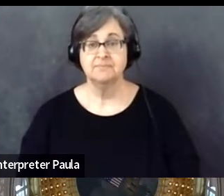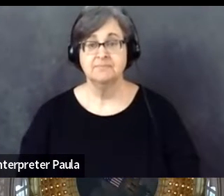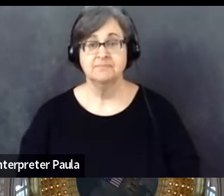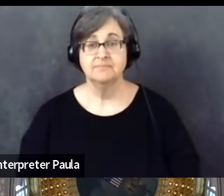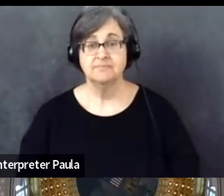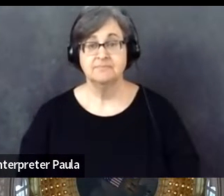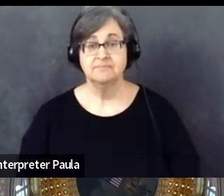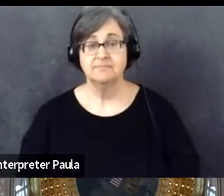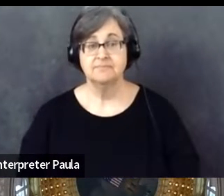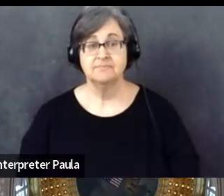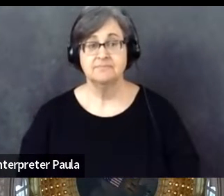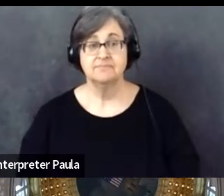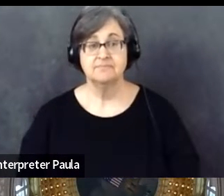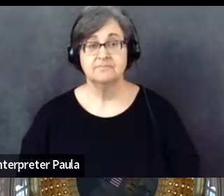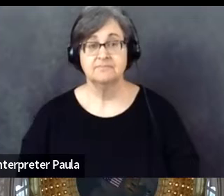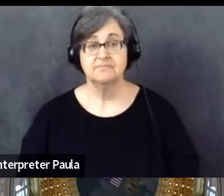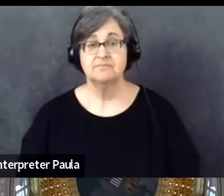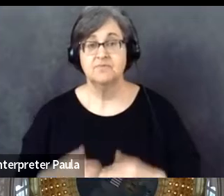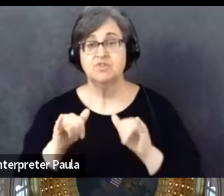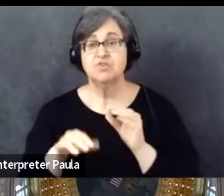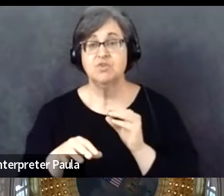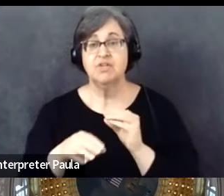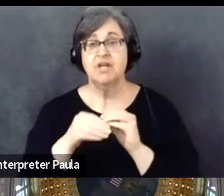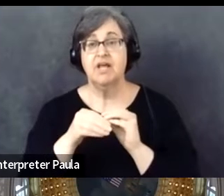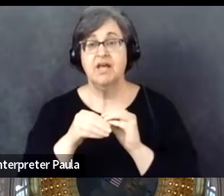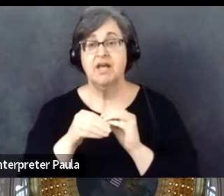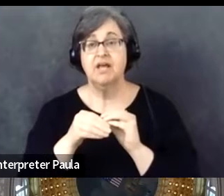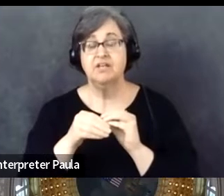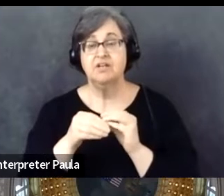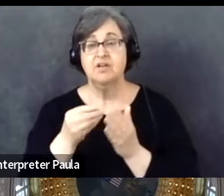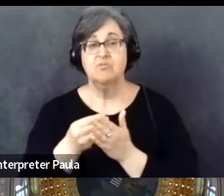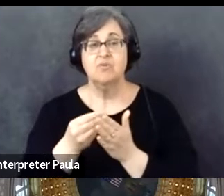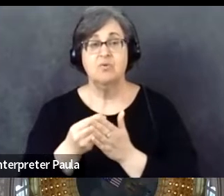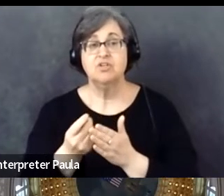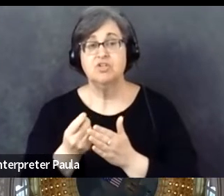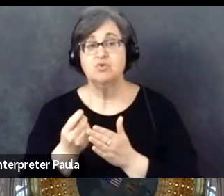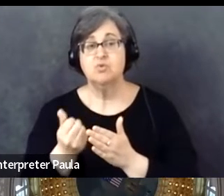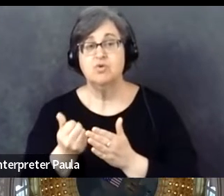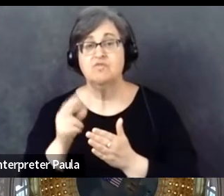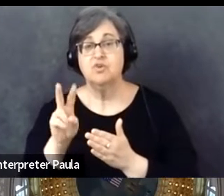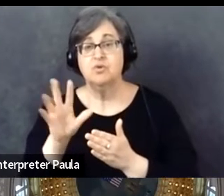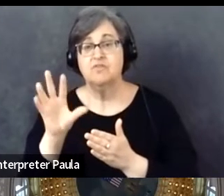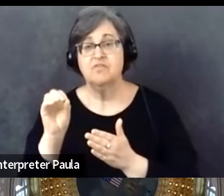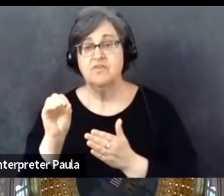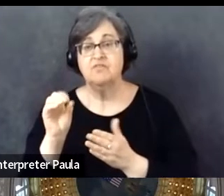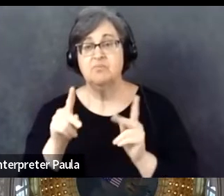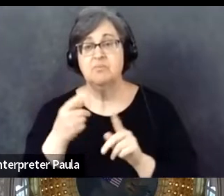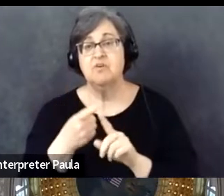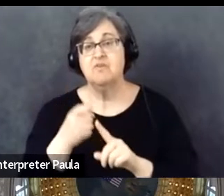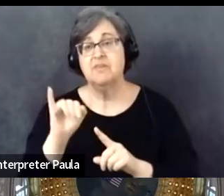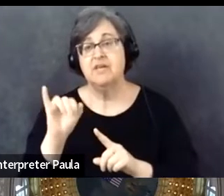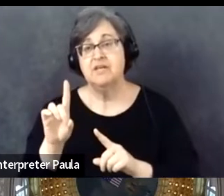They are still adding dollars to remove 250 people off of the ID waiver waiting list.